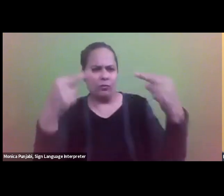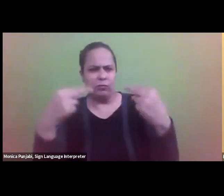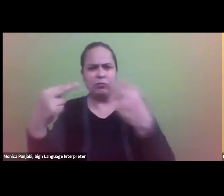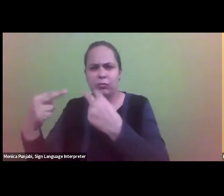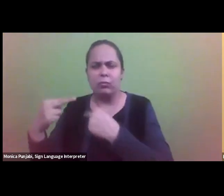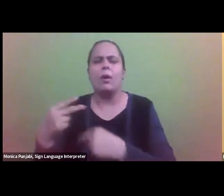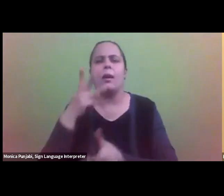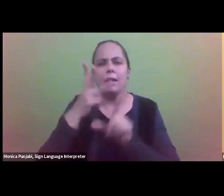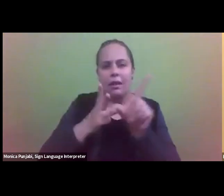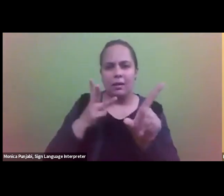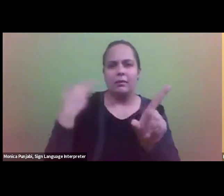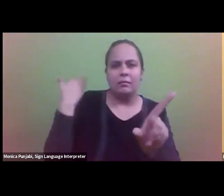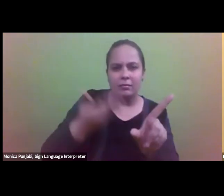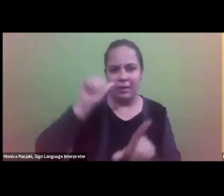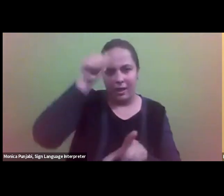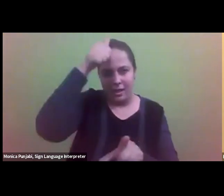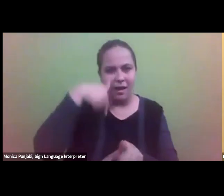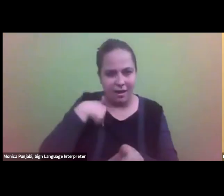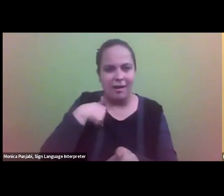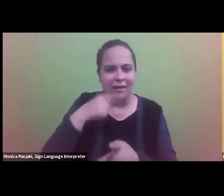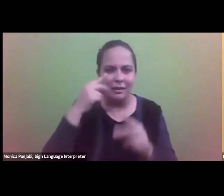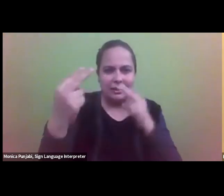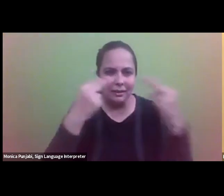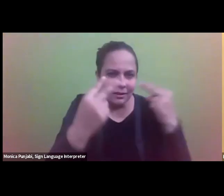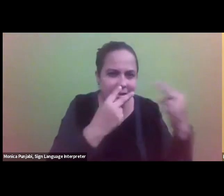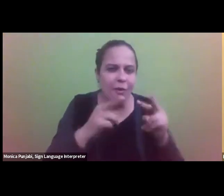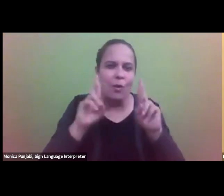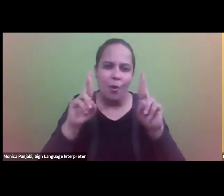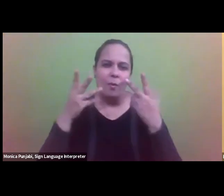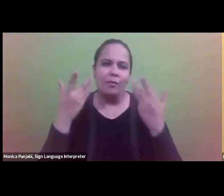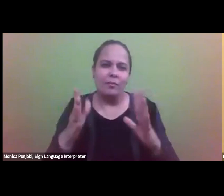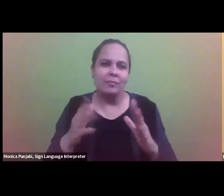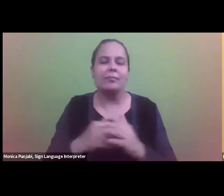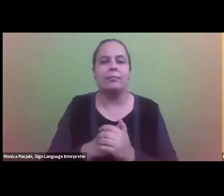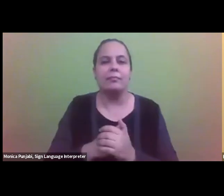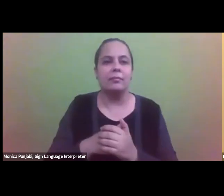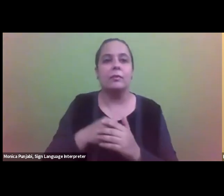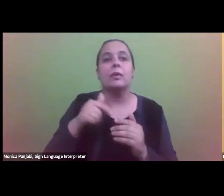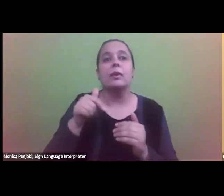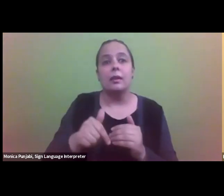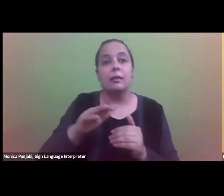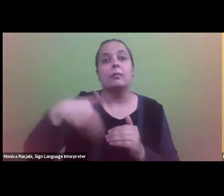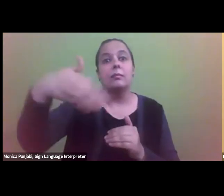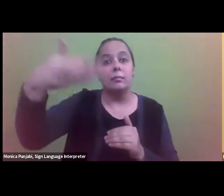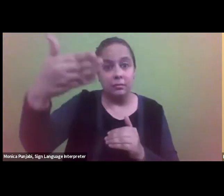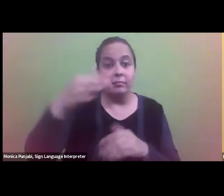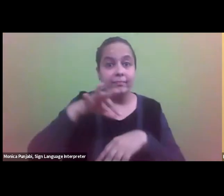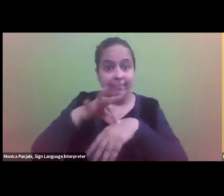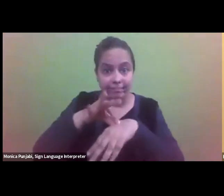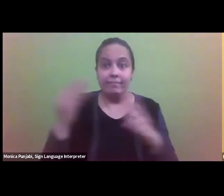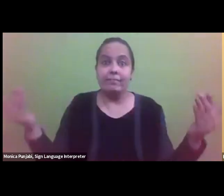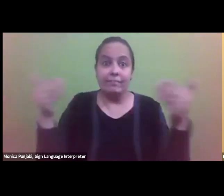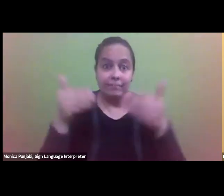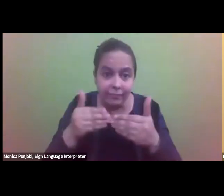with. Thank you for joining us. I look forward to meeting you again when we can do so physically. But